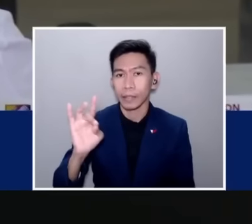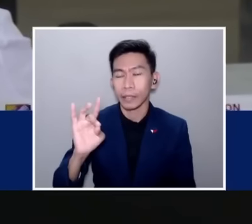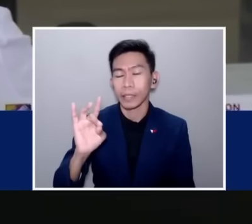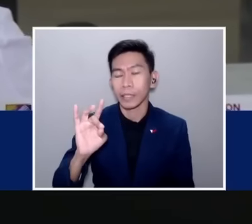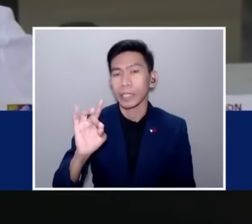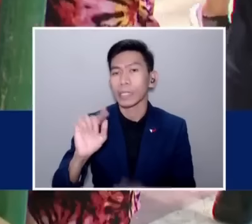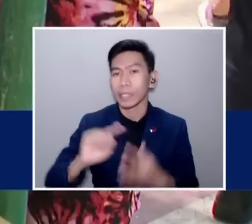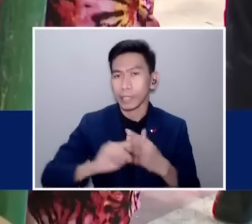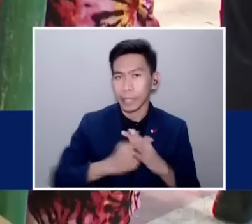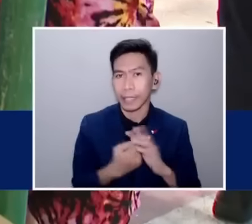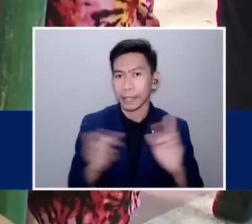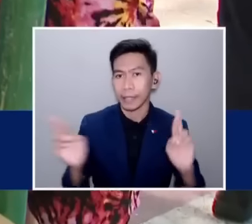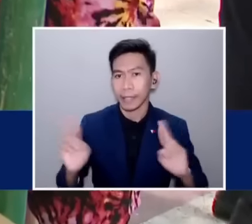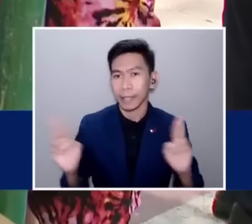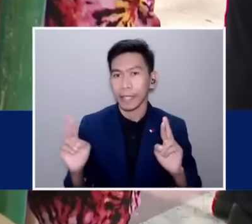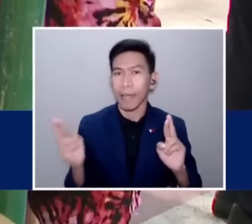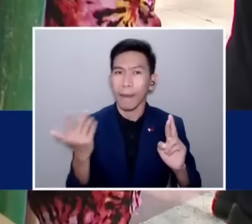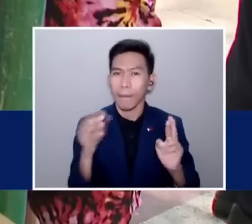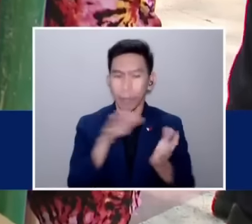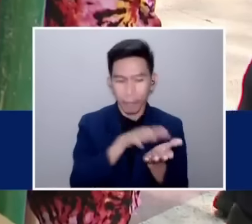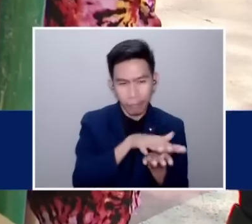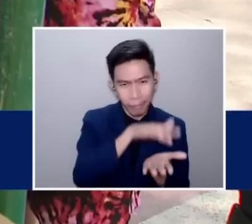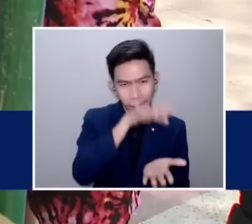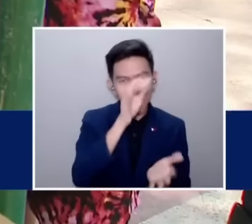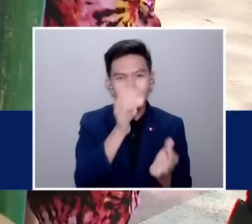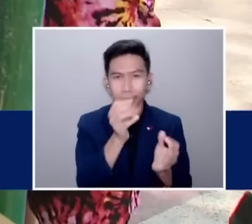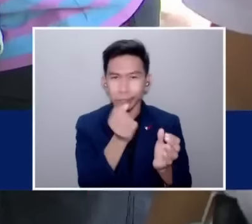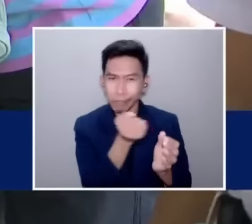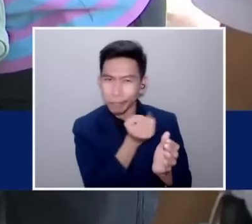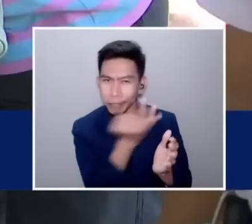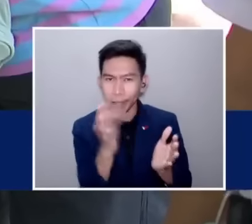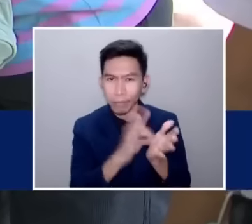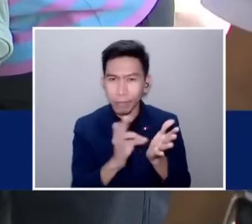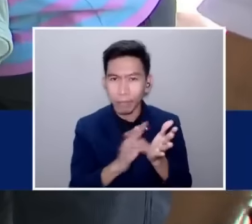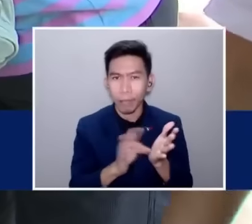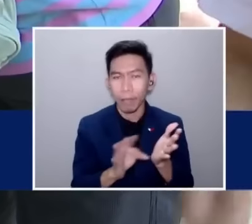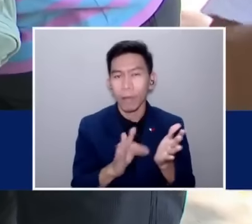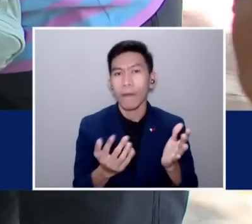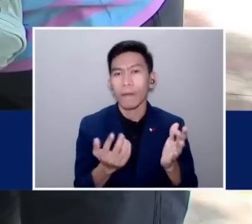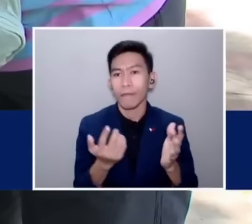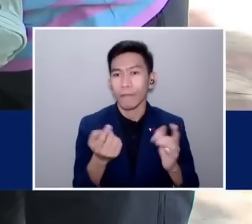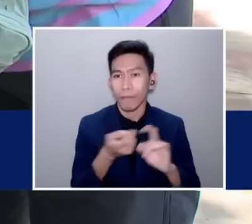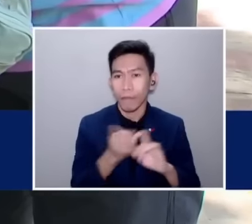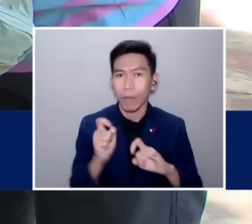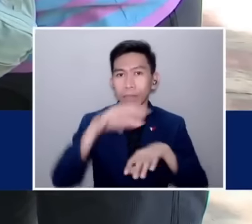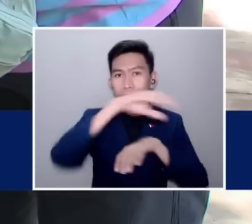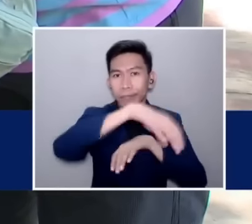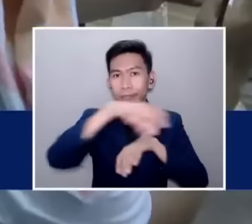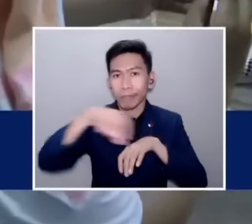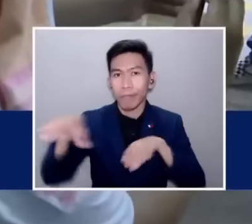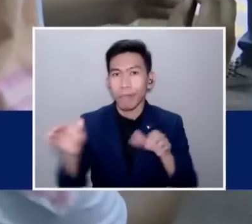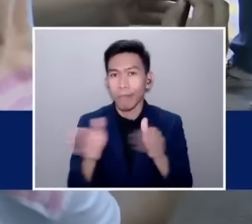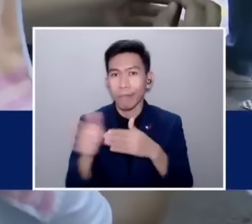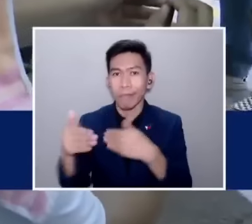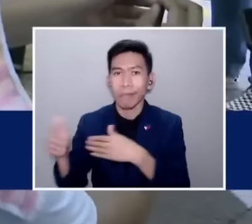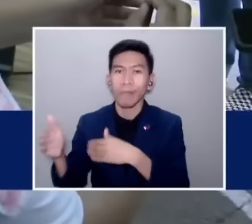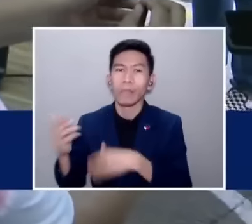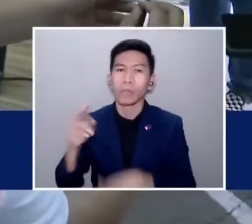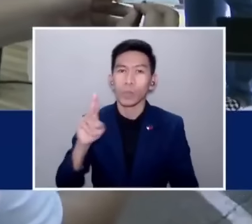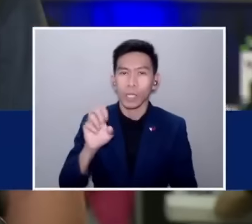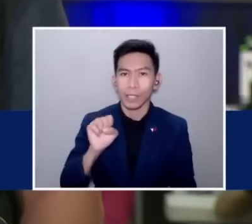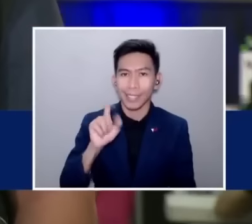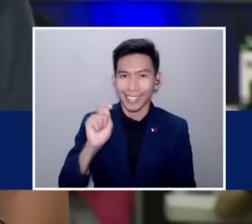ang manual audit ng mga ERs na manggagaling sa malapit na polling precincts dito sa UST.